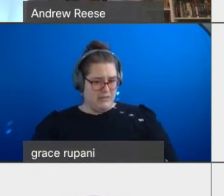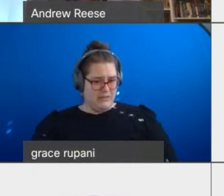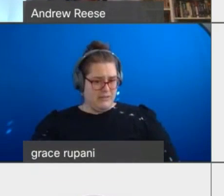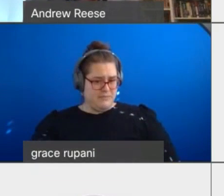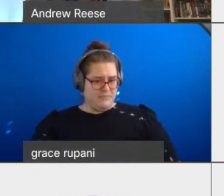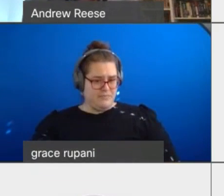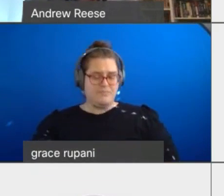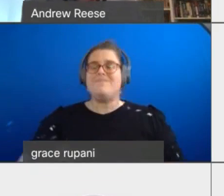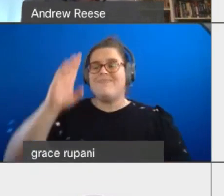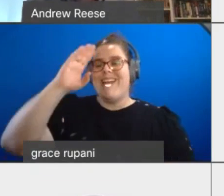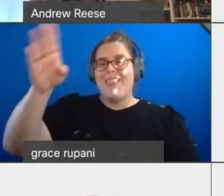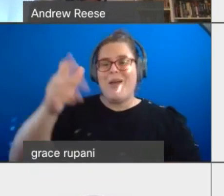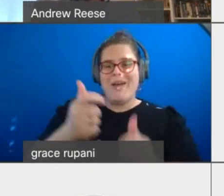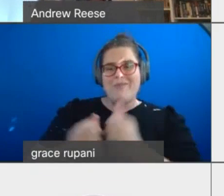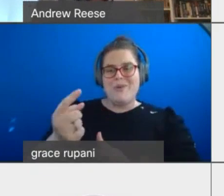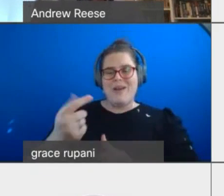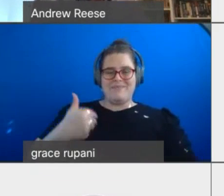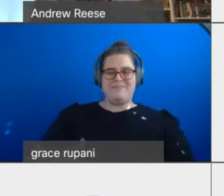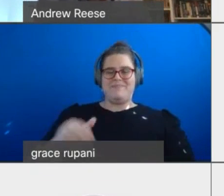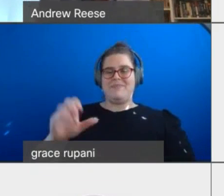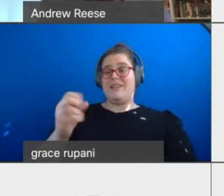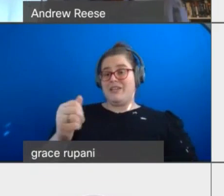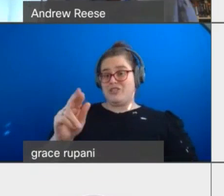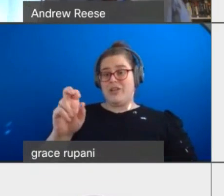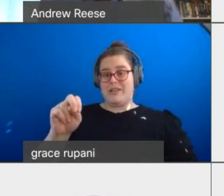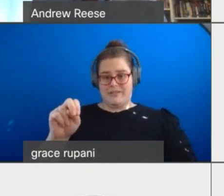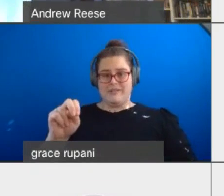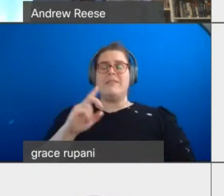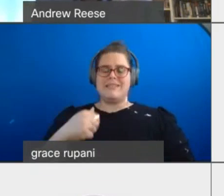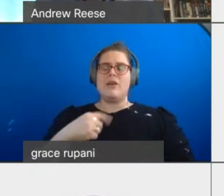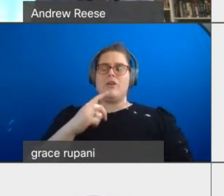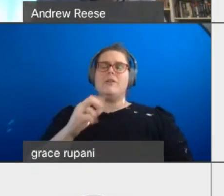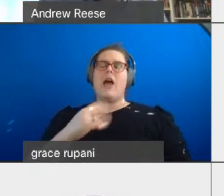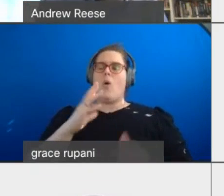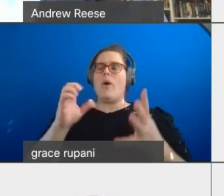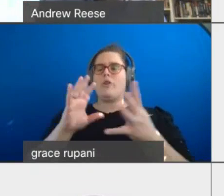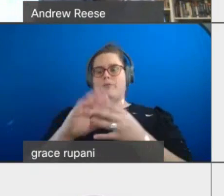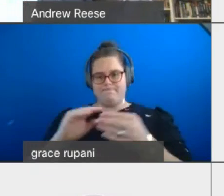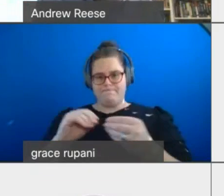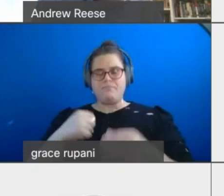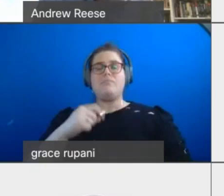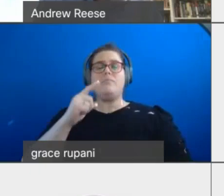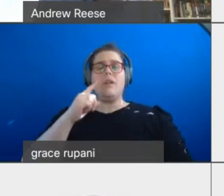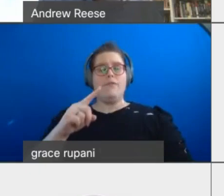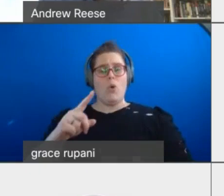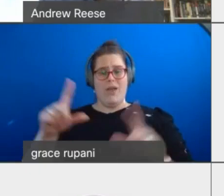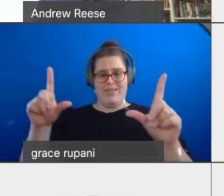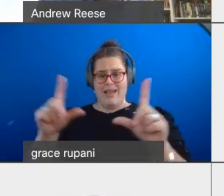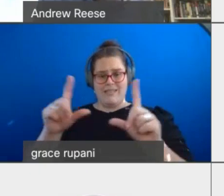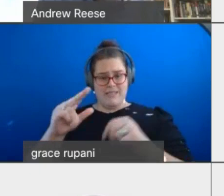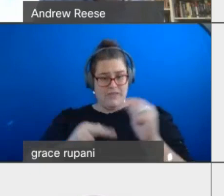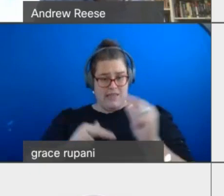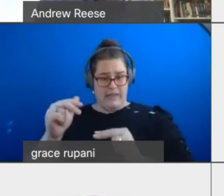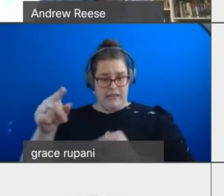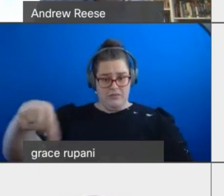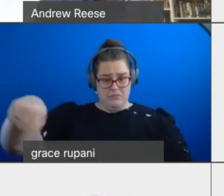Hi, everyone. Thank you, Director Reese. I just want to share that for licensed facilities, we are doing